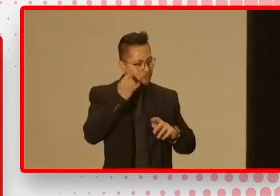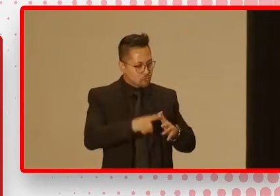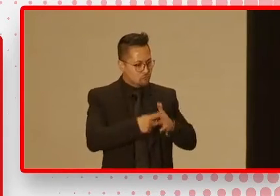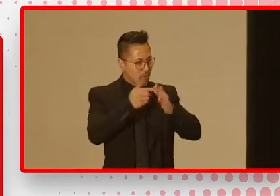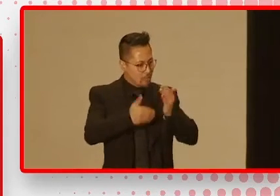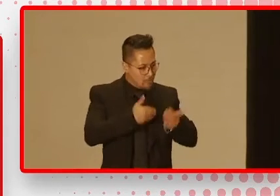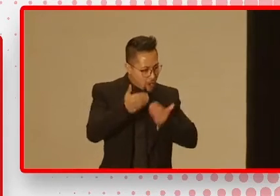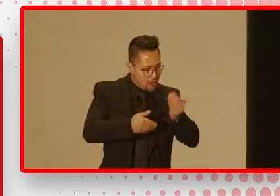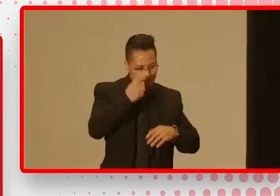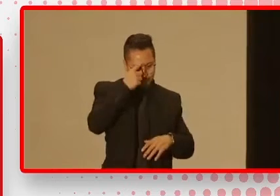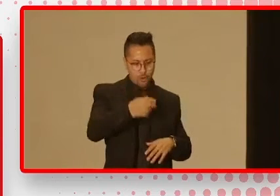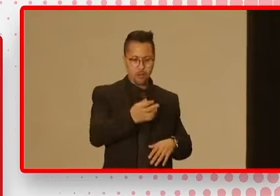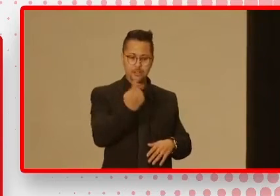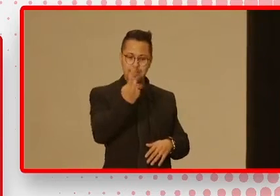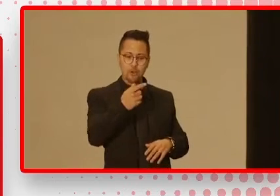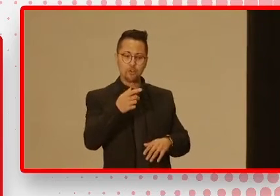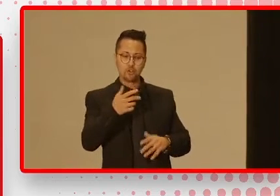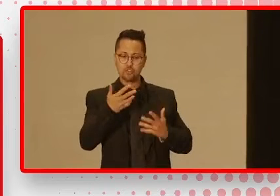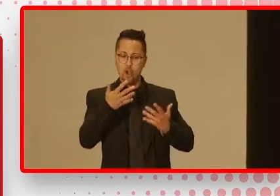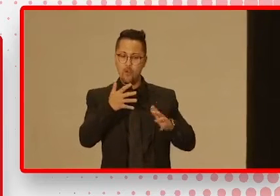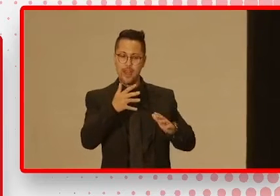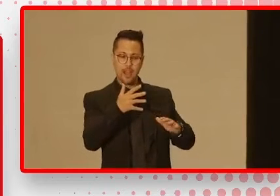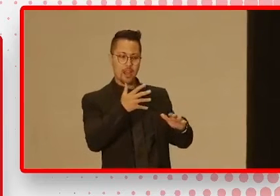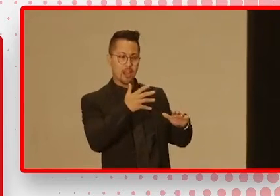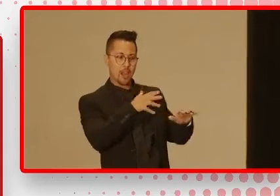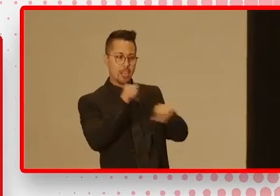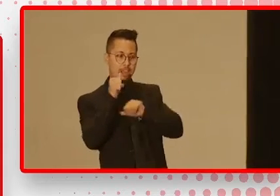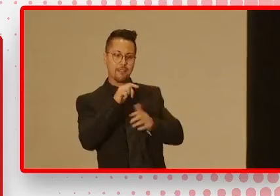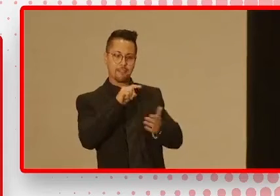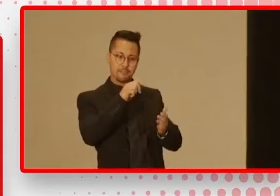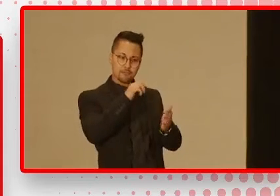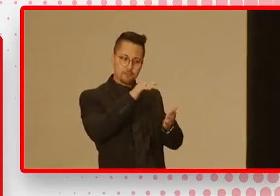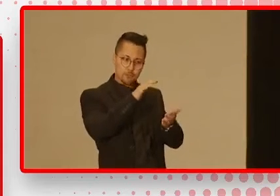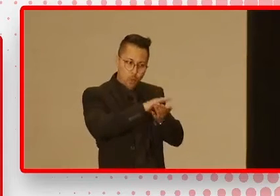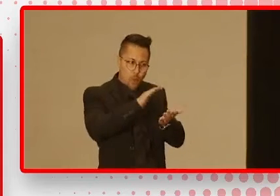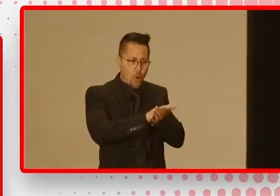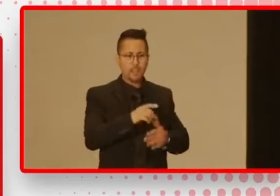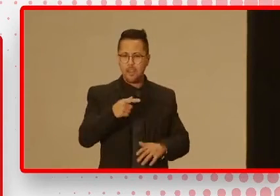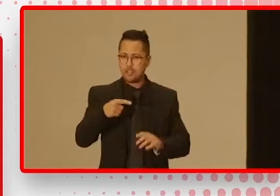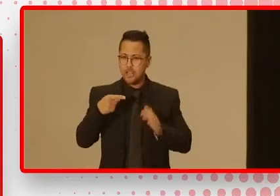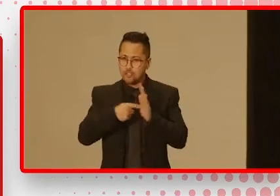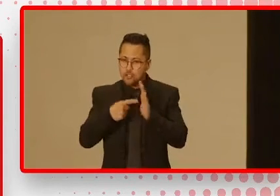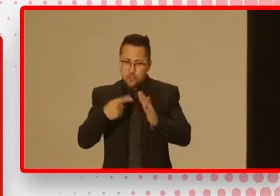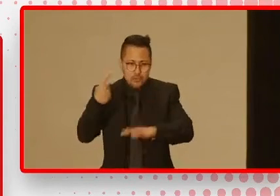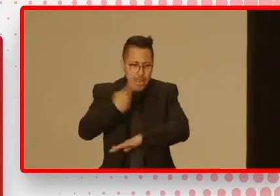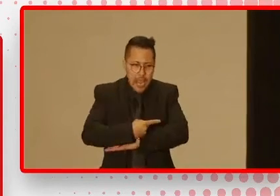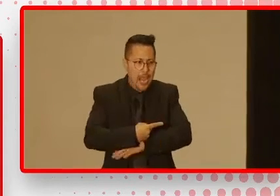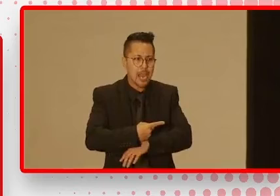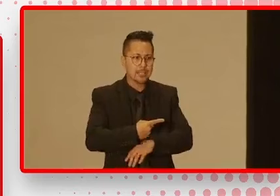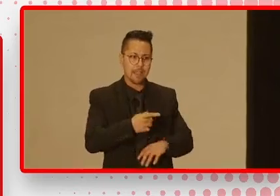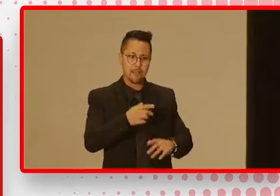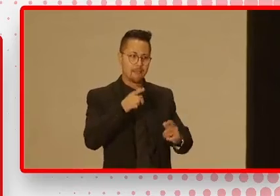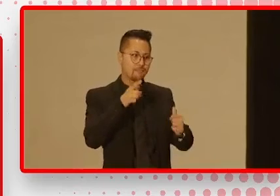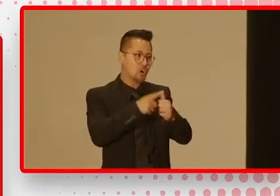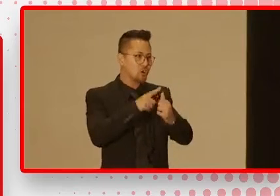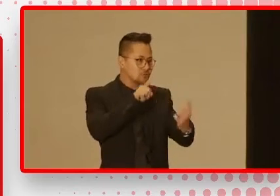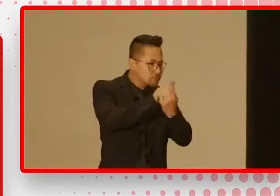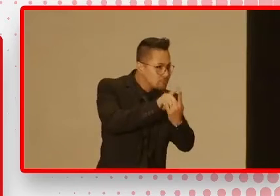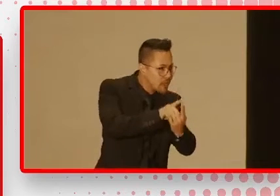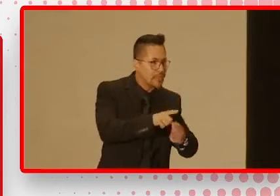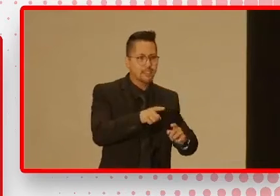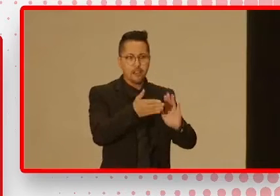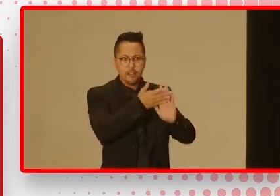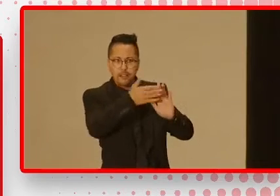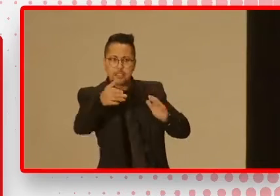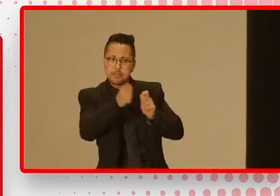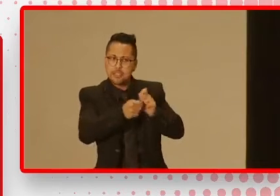that's out of school age, are there deadlines, like when we first initially make contact, that they must get back to us and then before